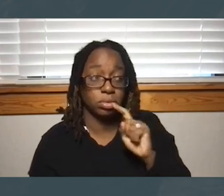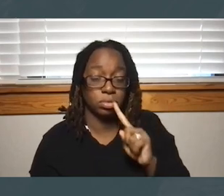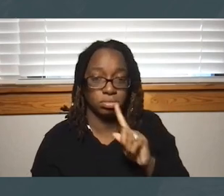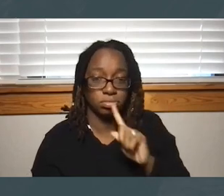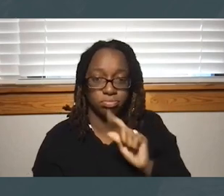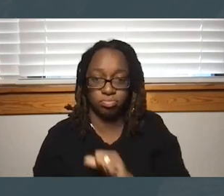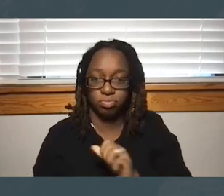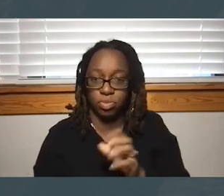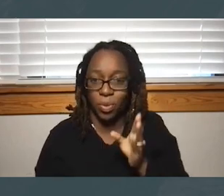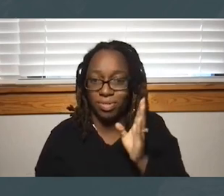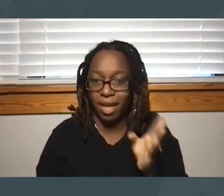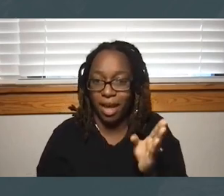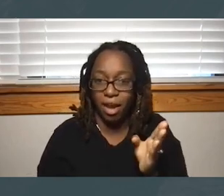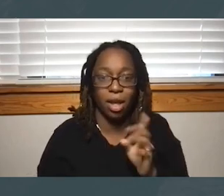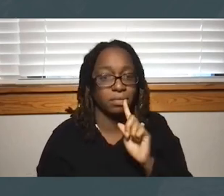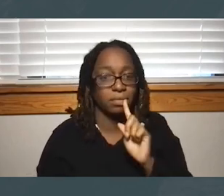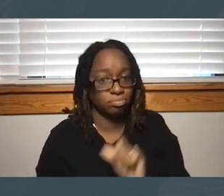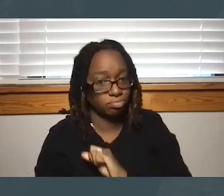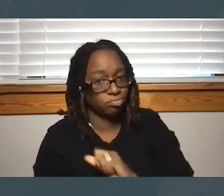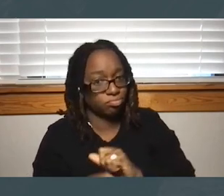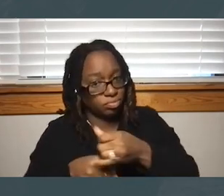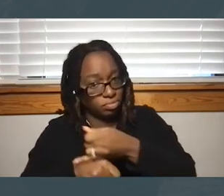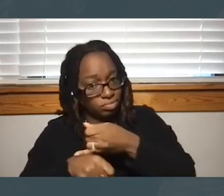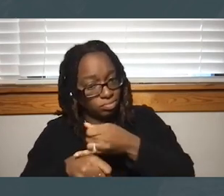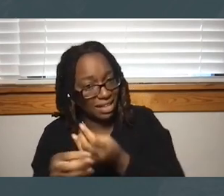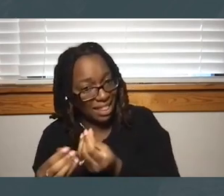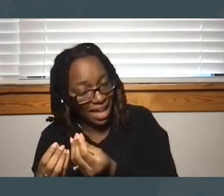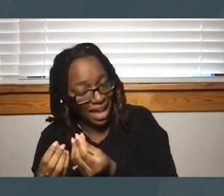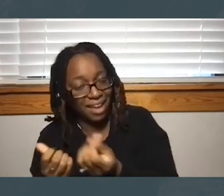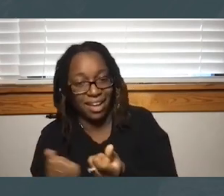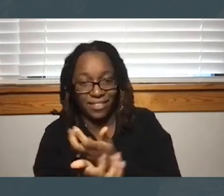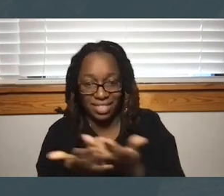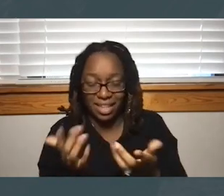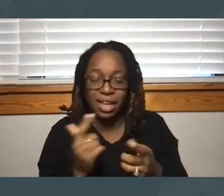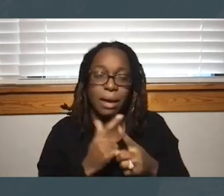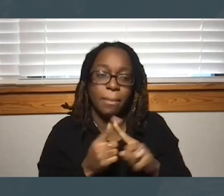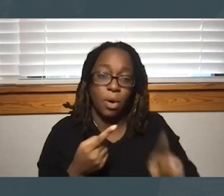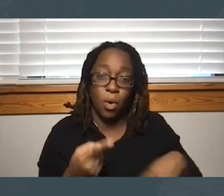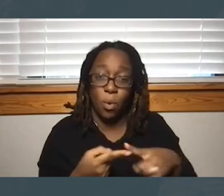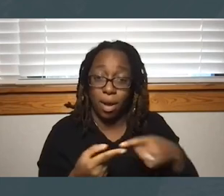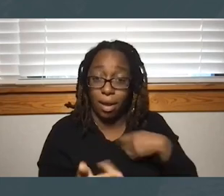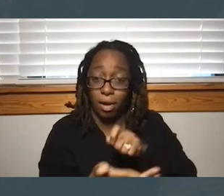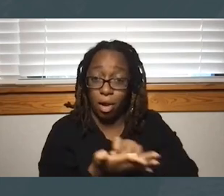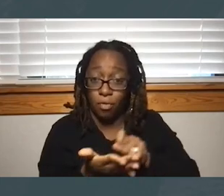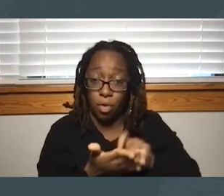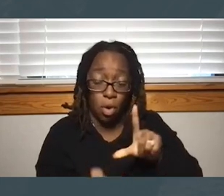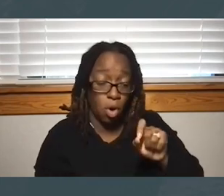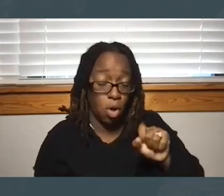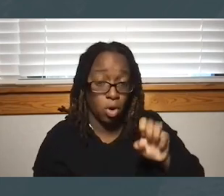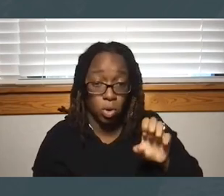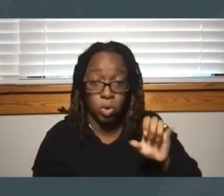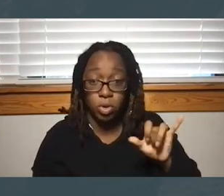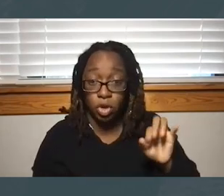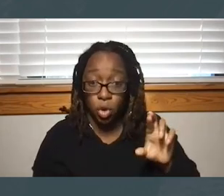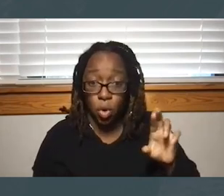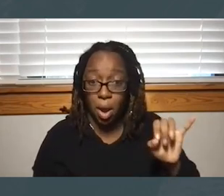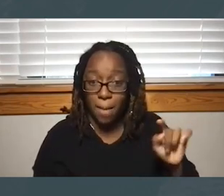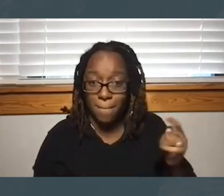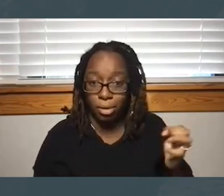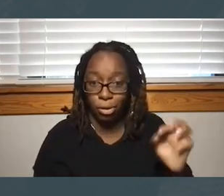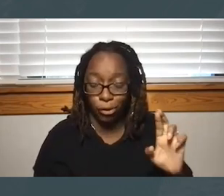Saidiya does in the very early pages of Lose Your Mother, is, you know, the description of the